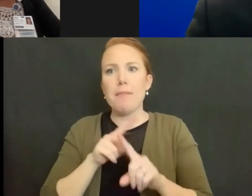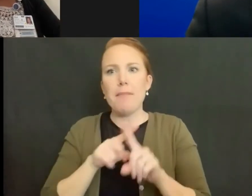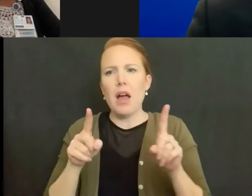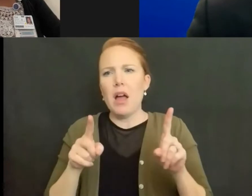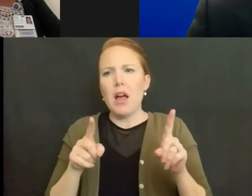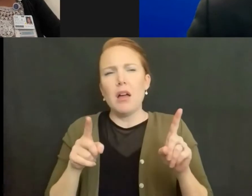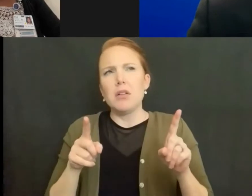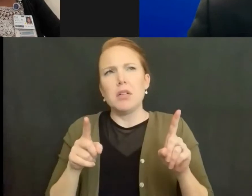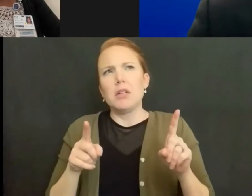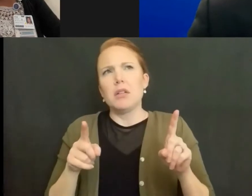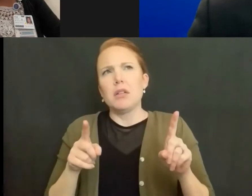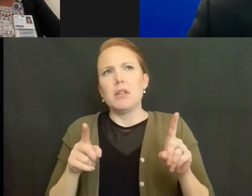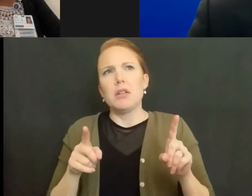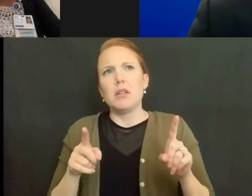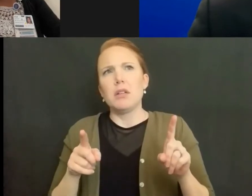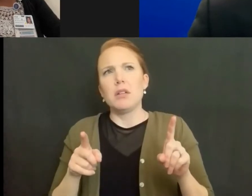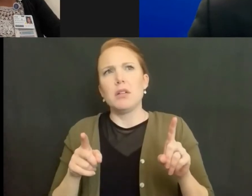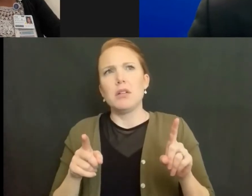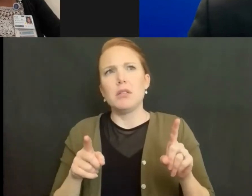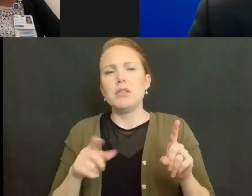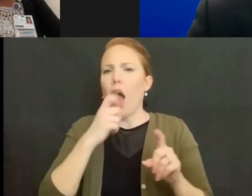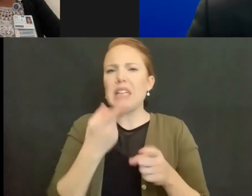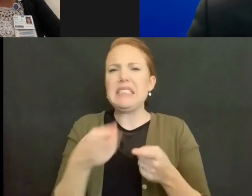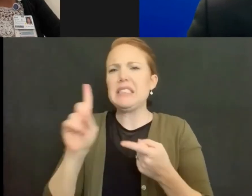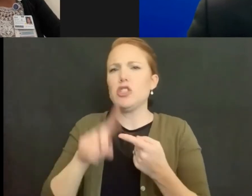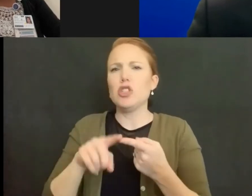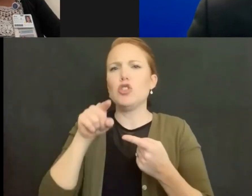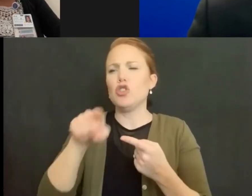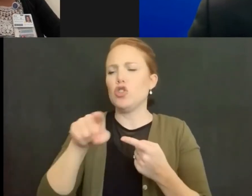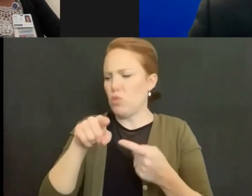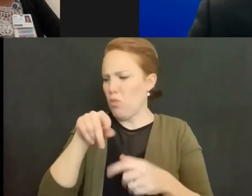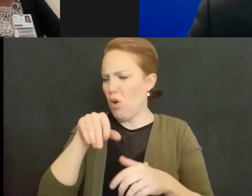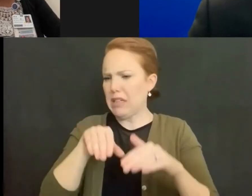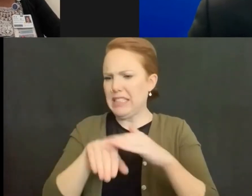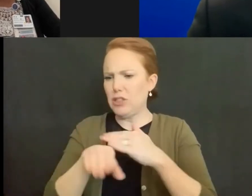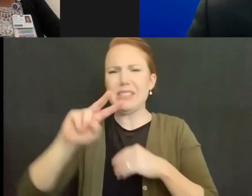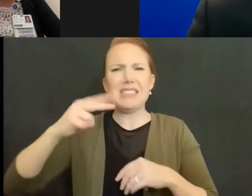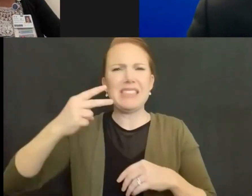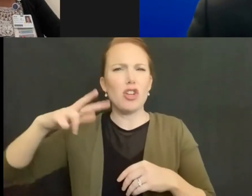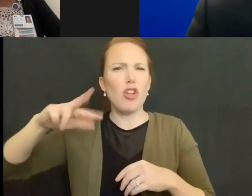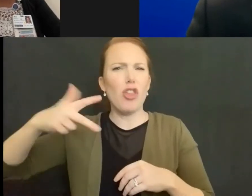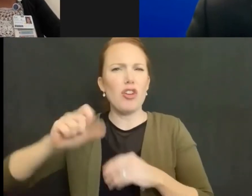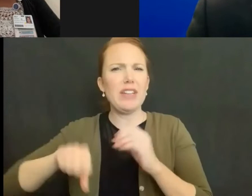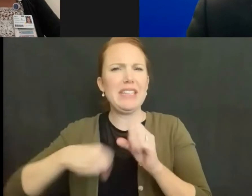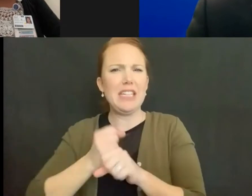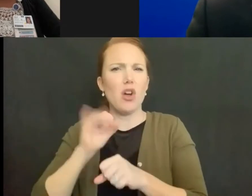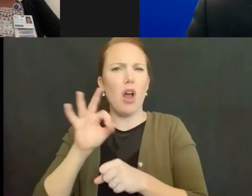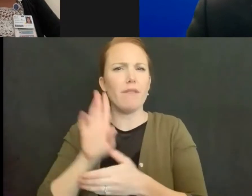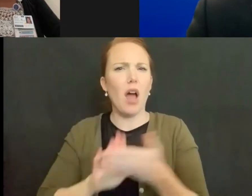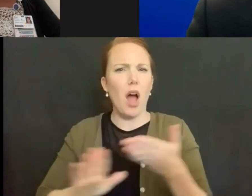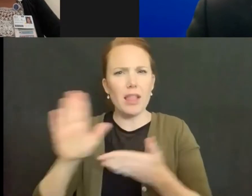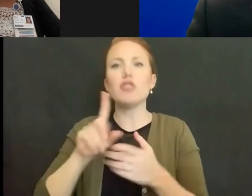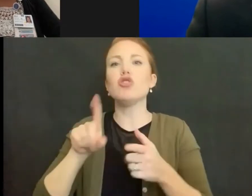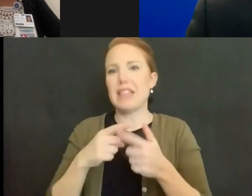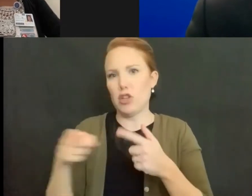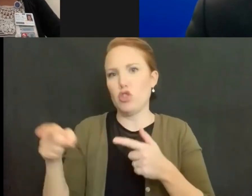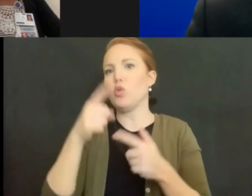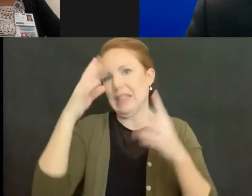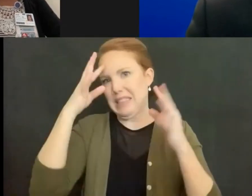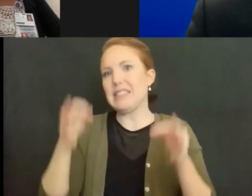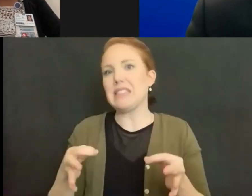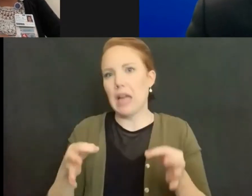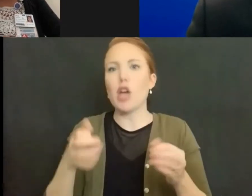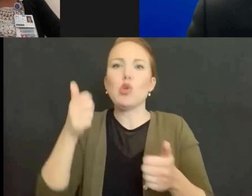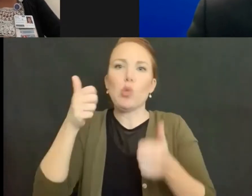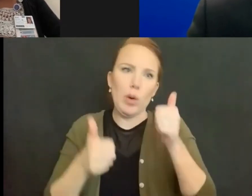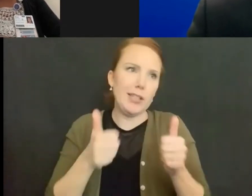so. On until you reach your second or third year of the college, you can make the decision like Right. which way